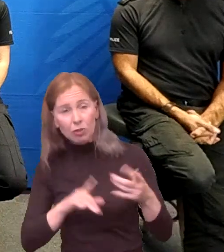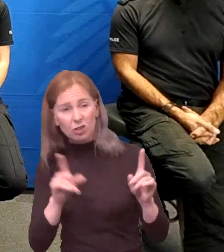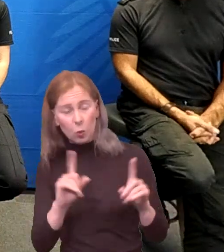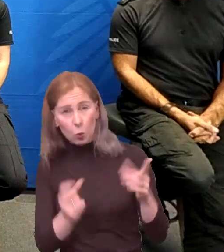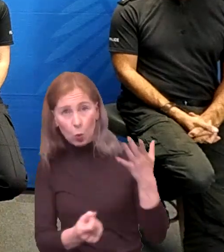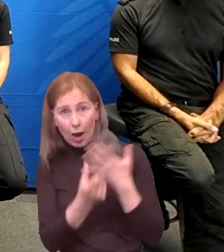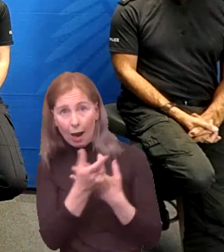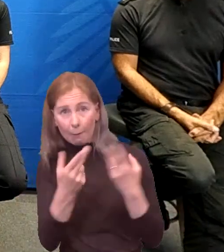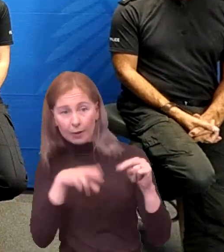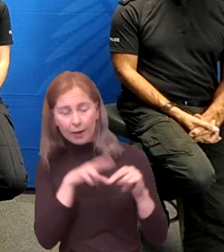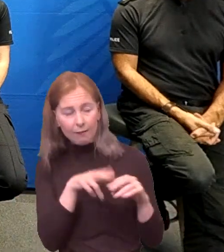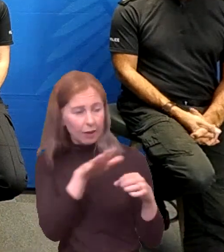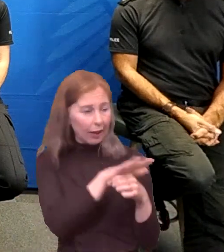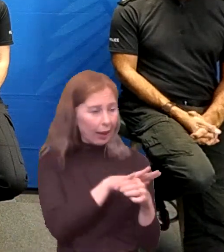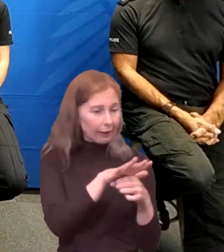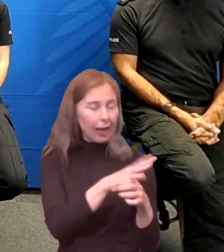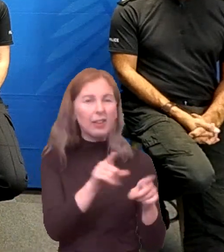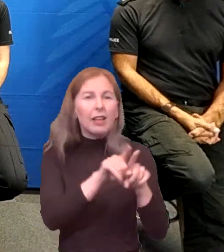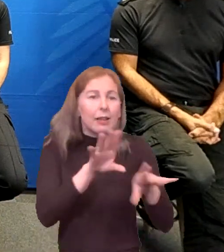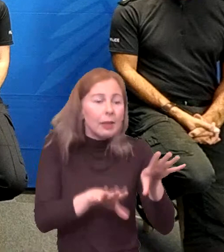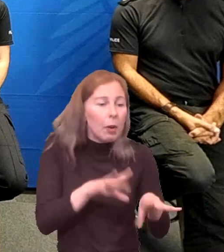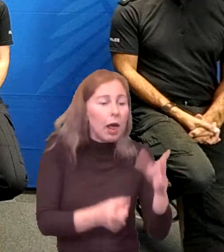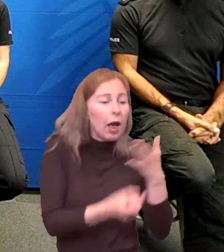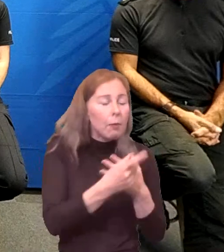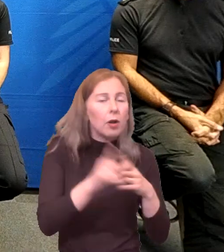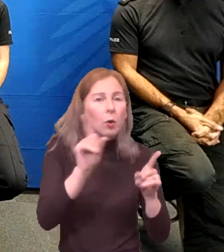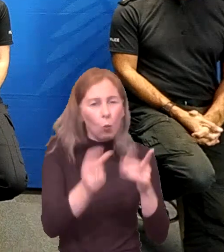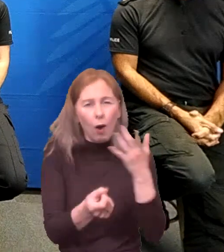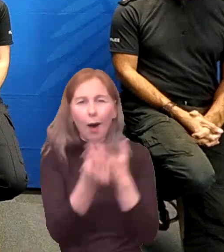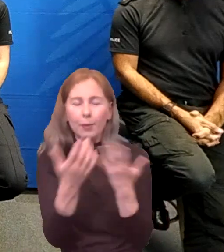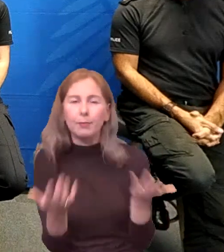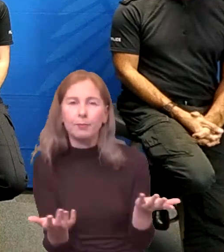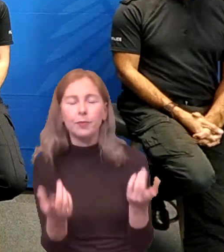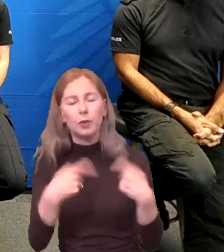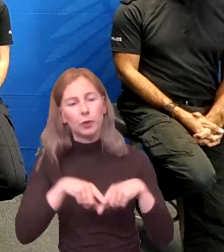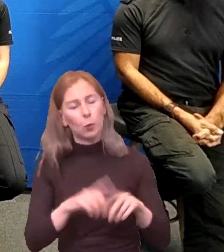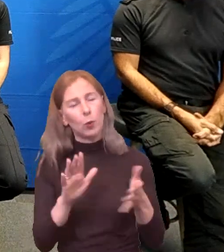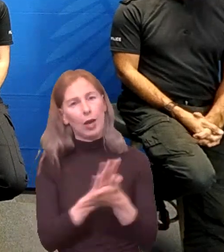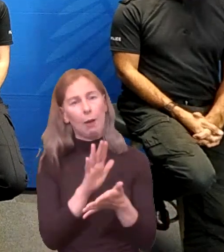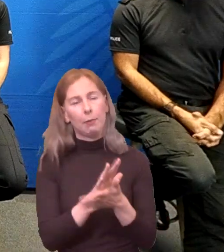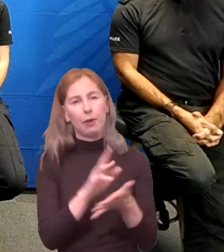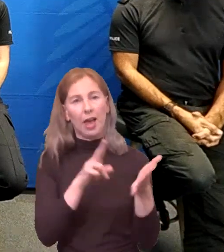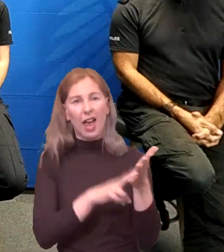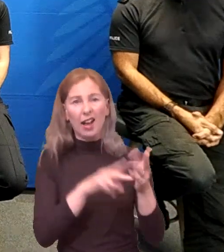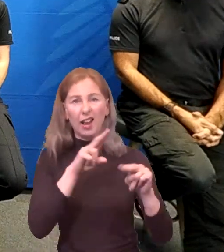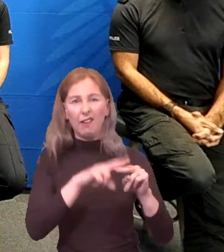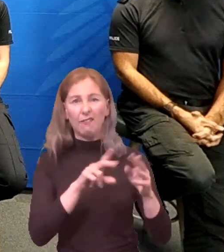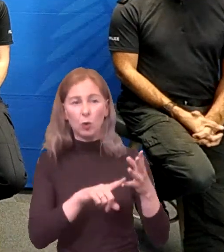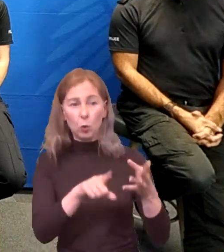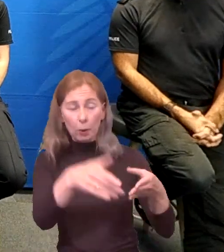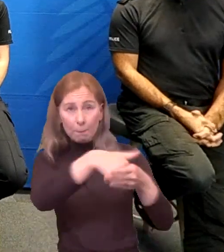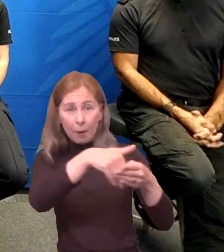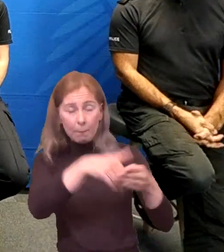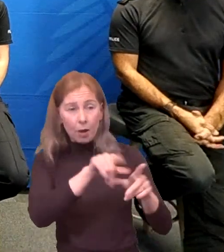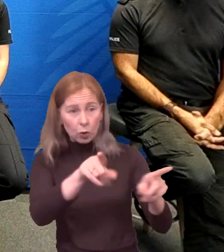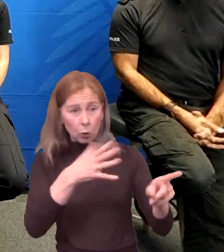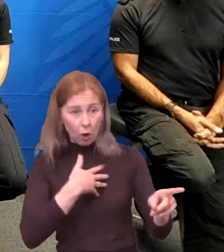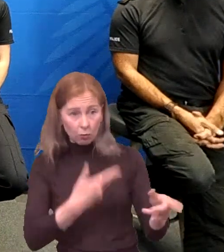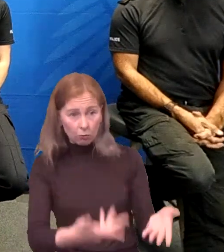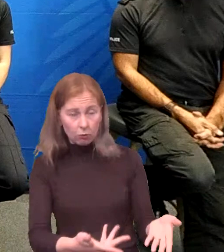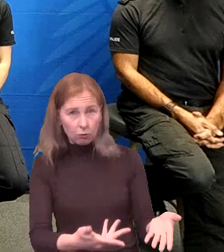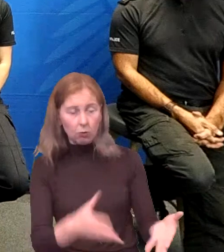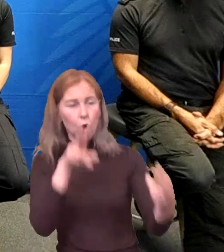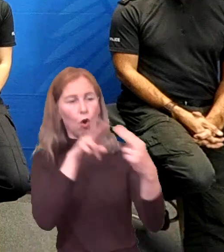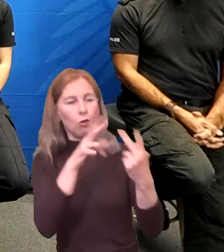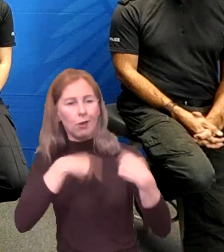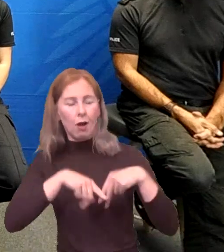out elsewhere. But yes, we're very happy for members to follow up with us if they have an ongoing case and they're not